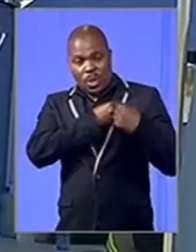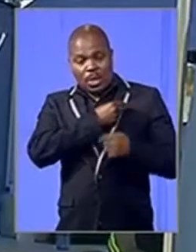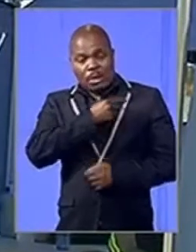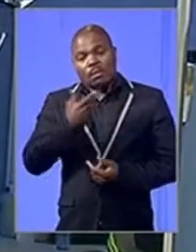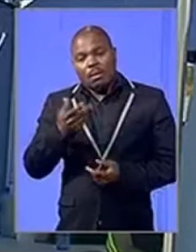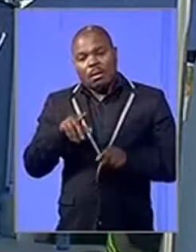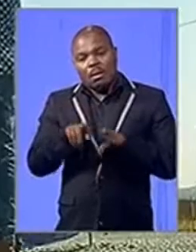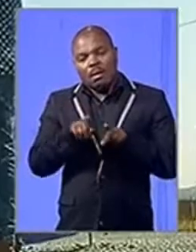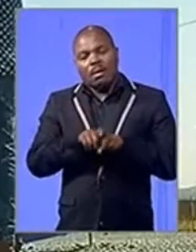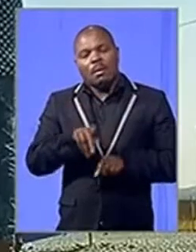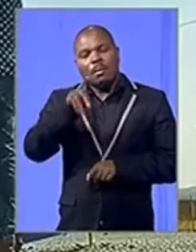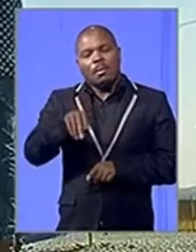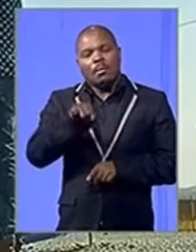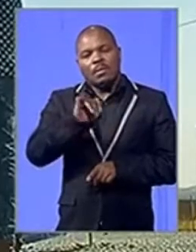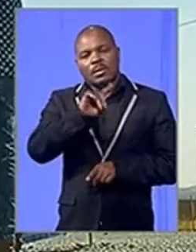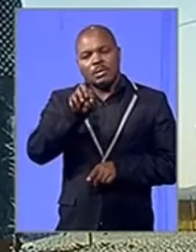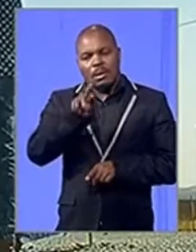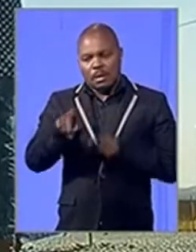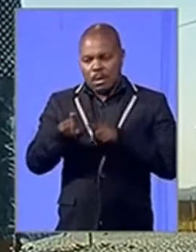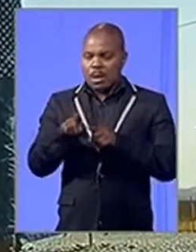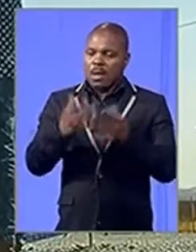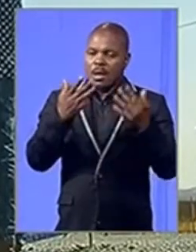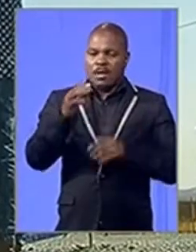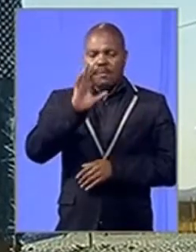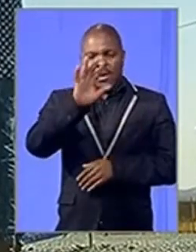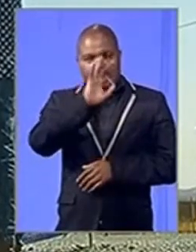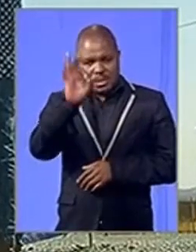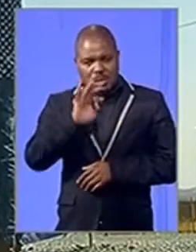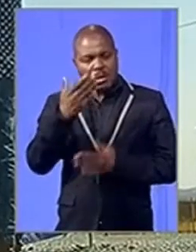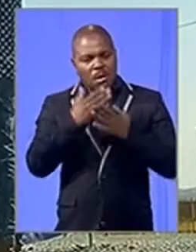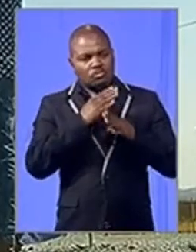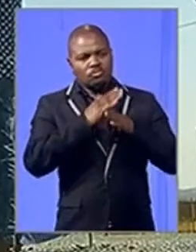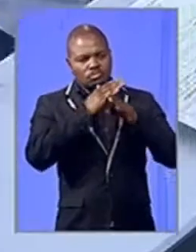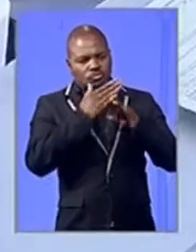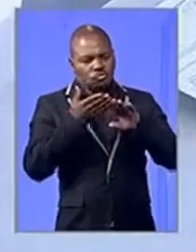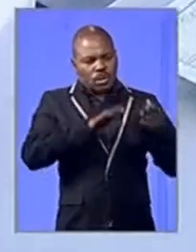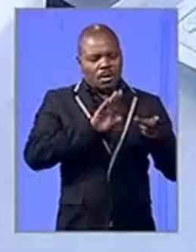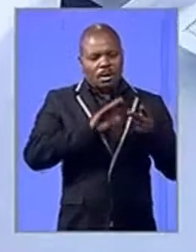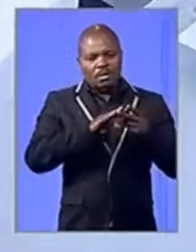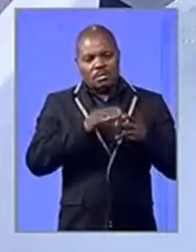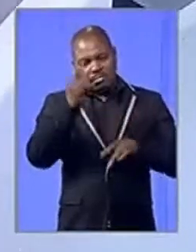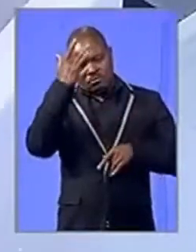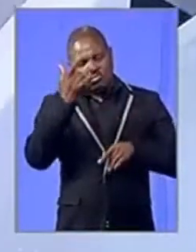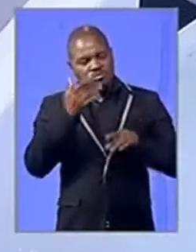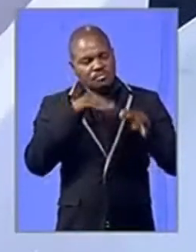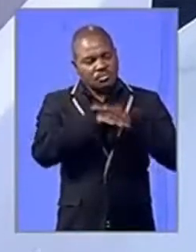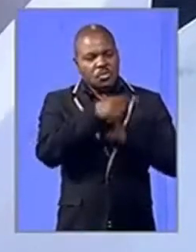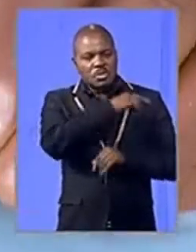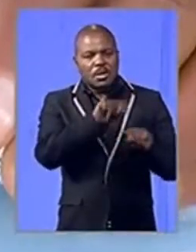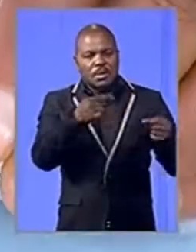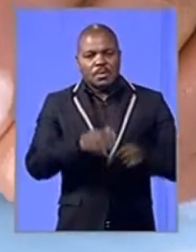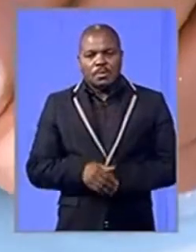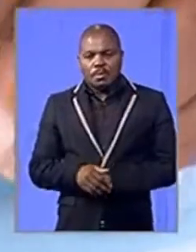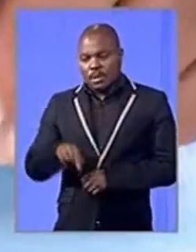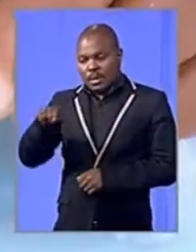like Pfizer, is 95% effective against death and hospitalization. Basebeletsi ba morafo ba seng ba entuwe ka